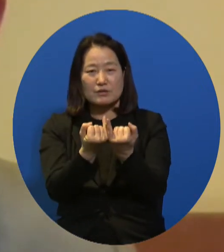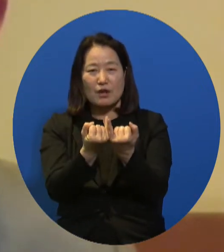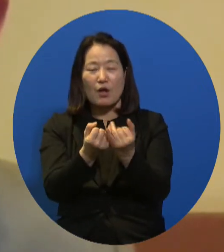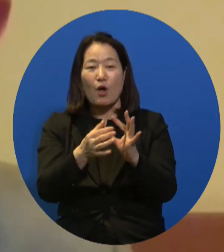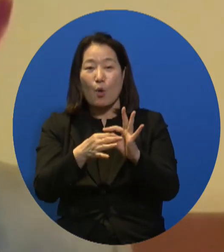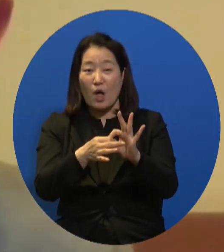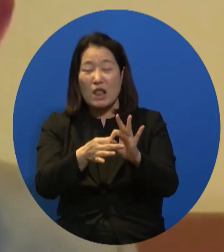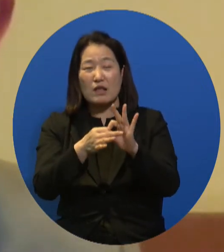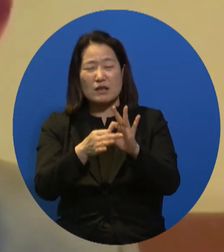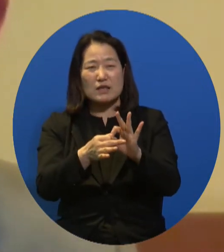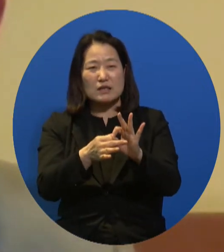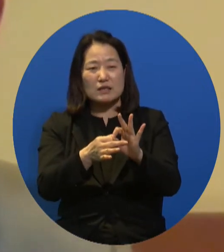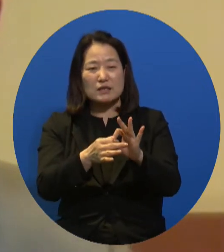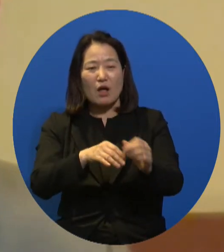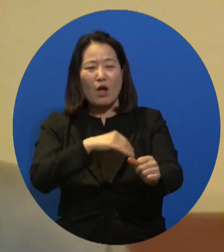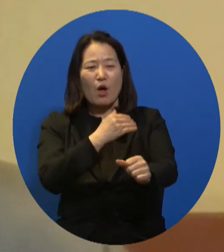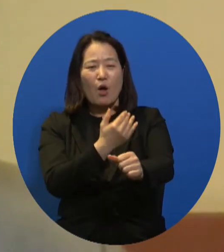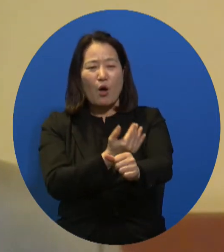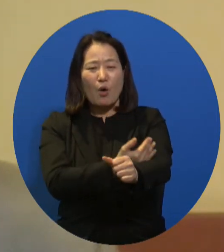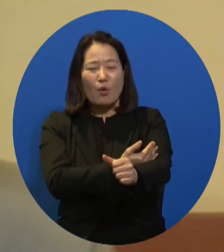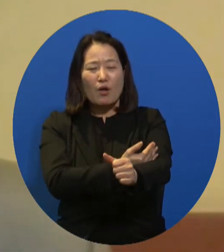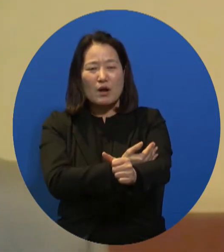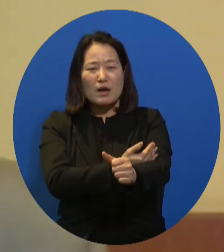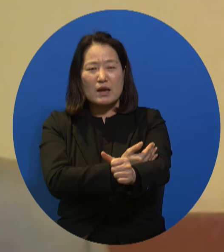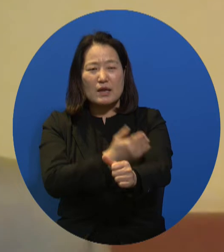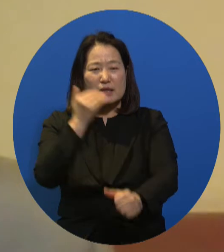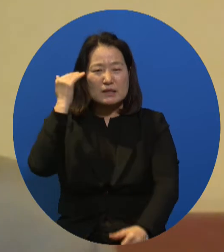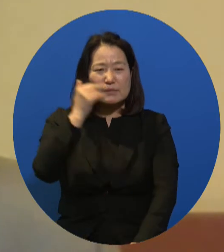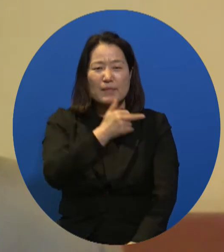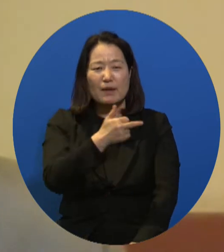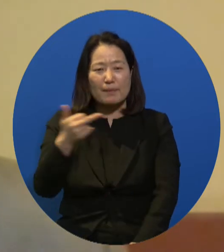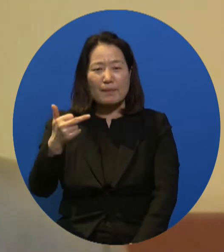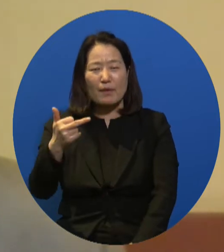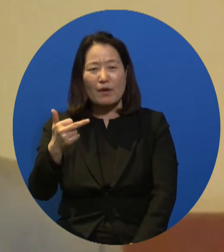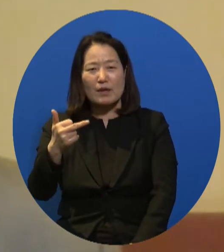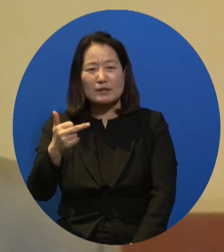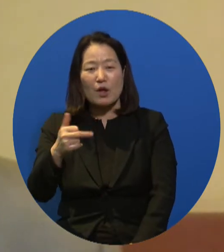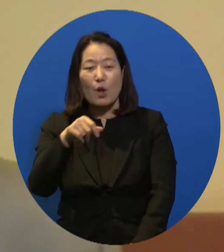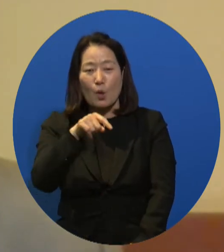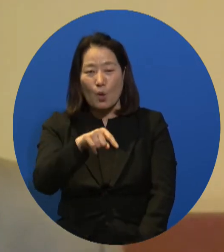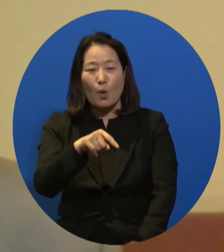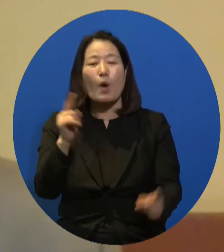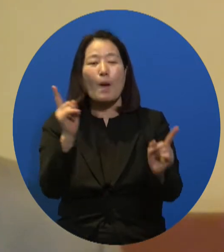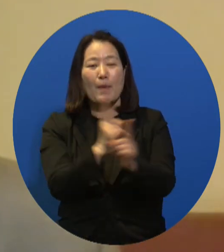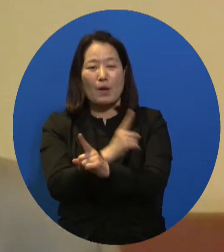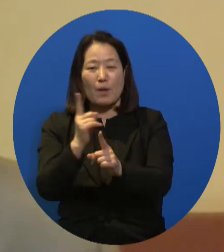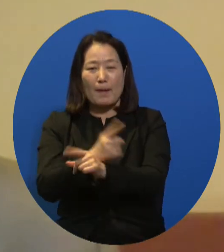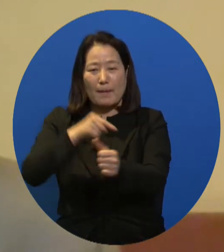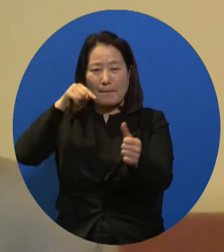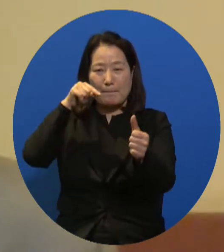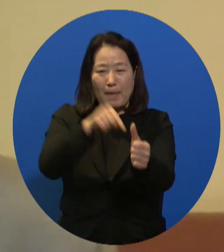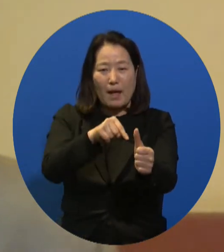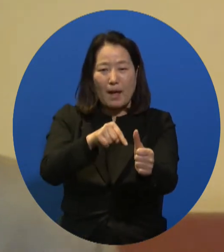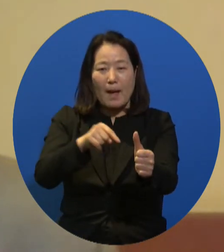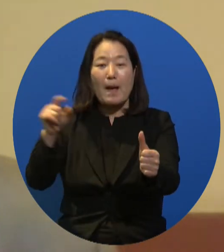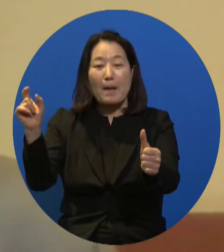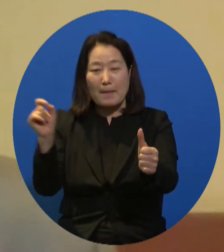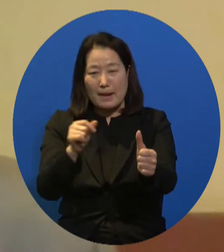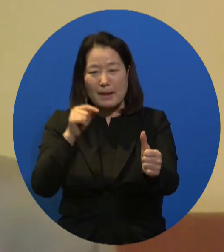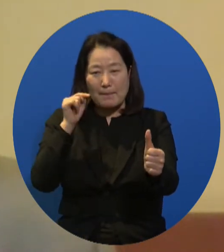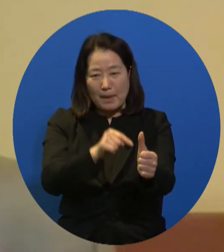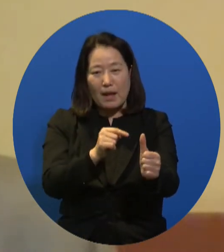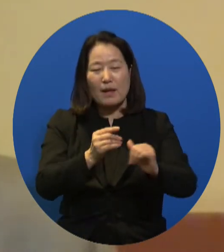by the state. The committee has also urged Hungary to understand the historical significance of